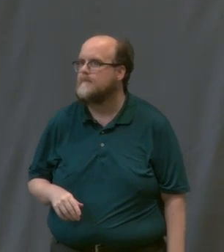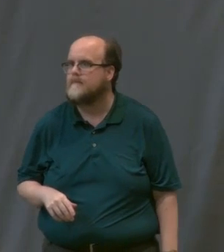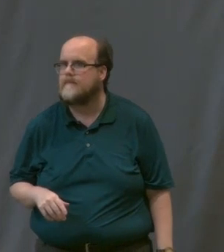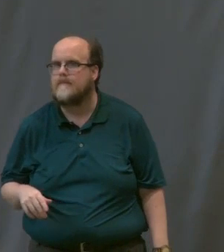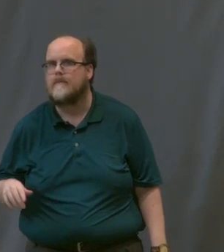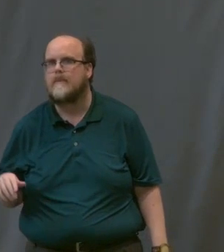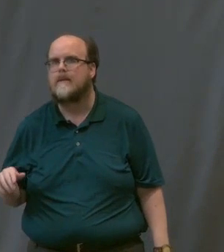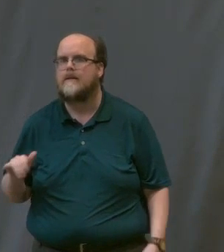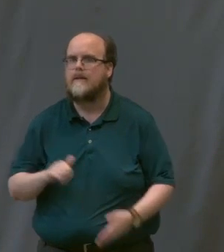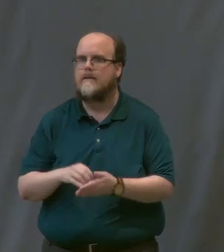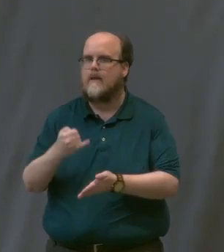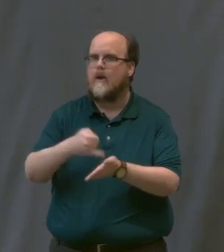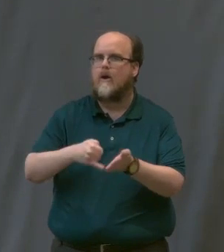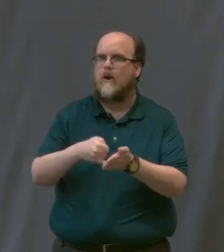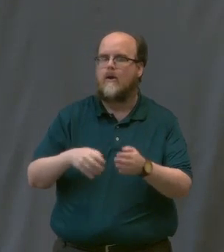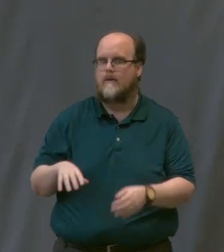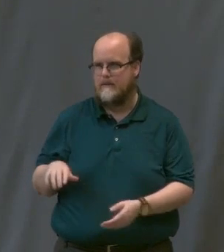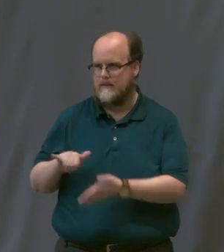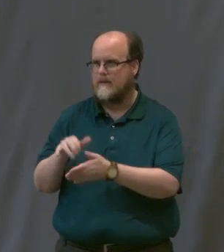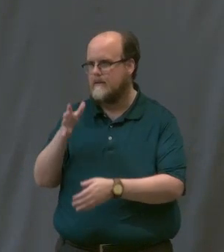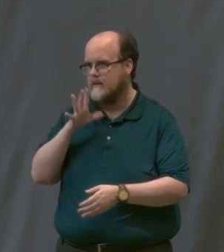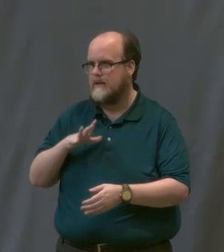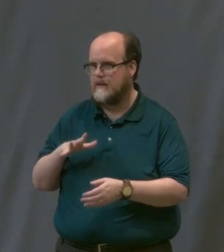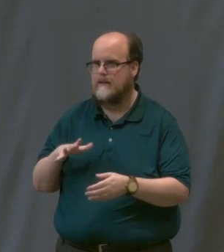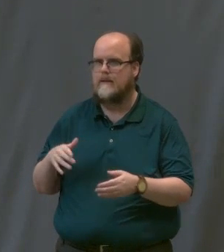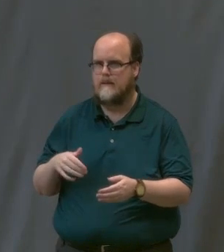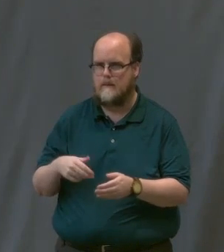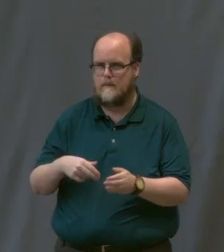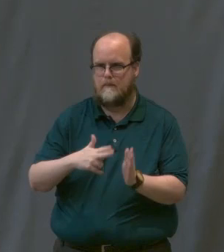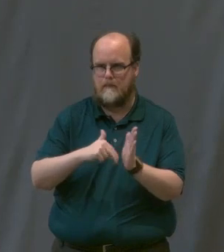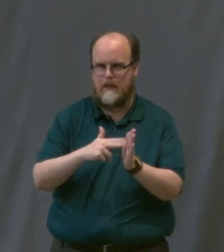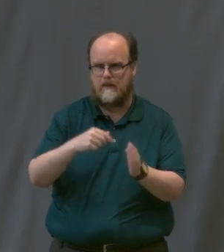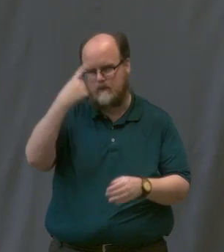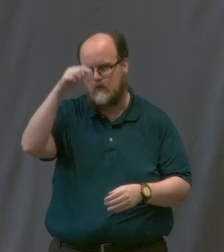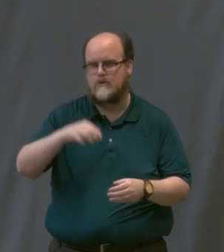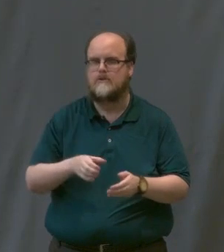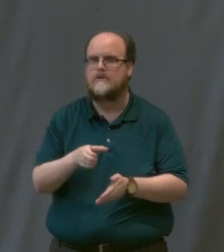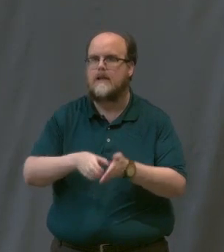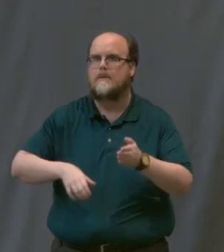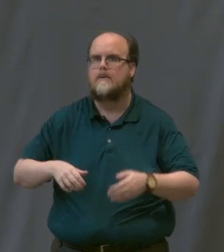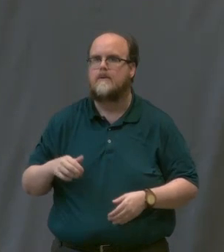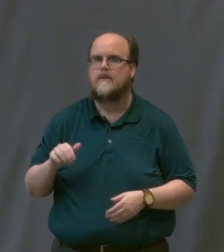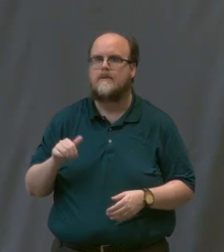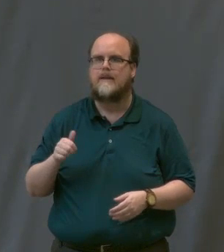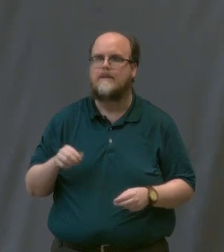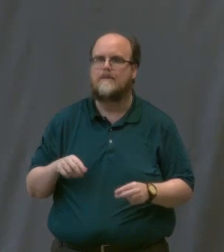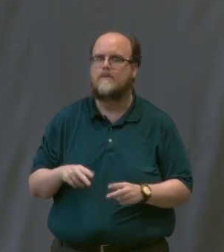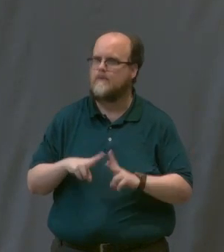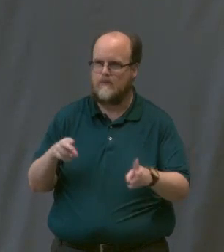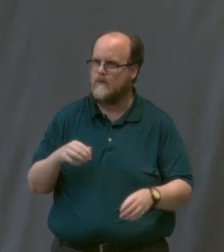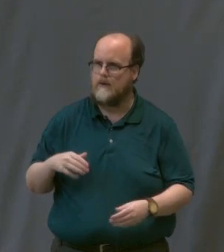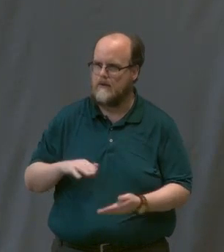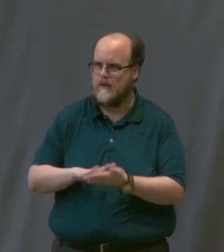That's the artwork that lady from Revelation Illustrated painted for chapter 10. She has some really good pictures. I like